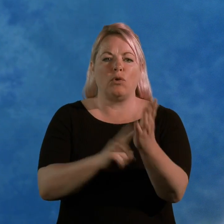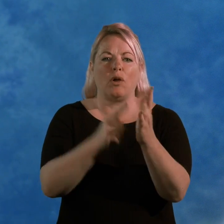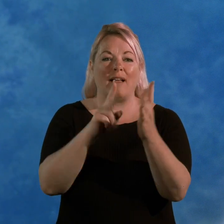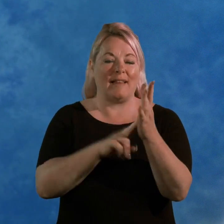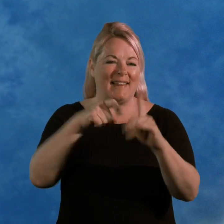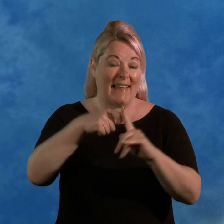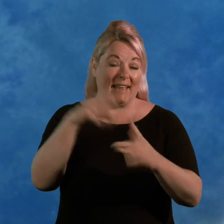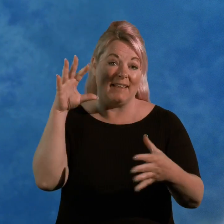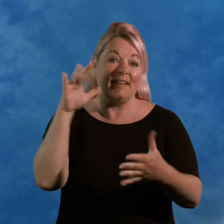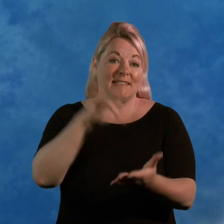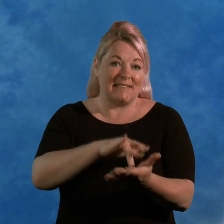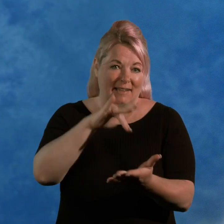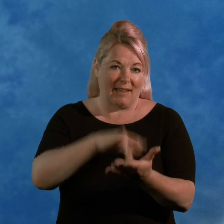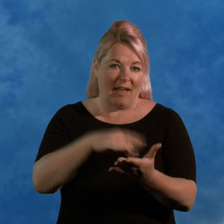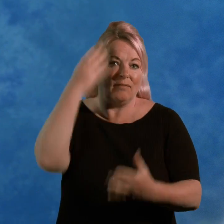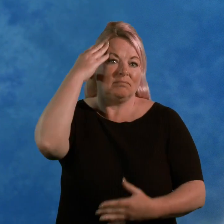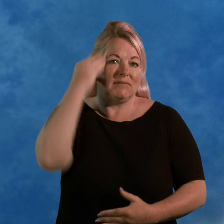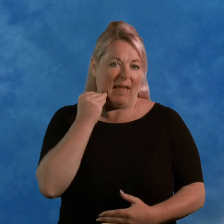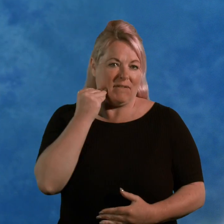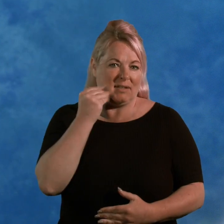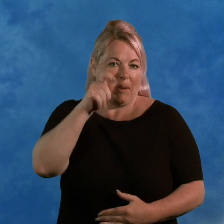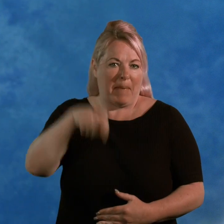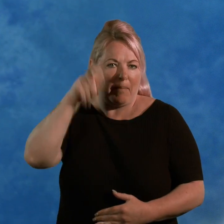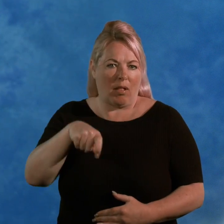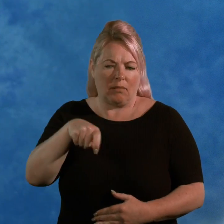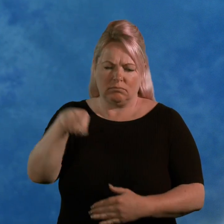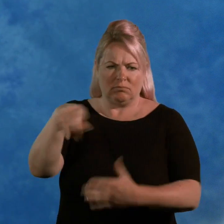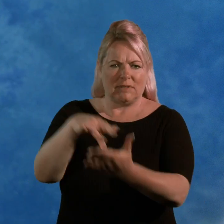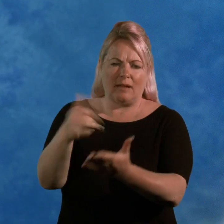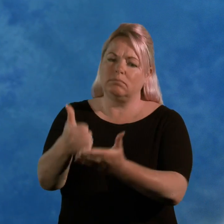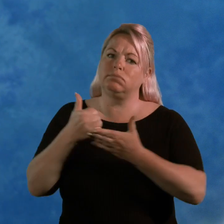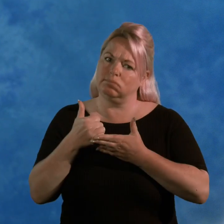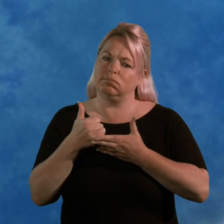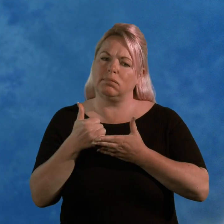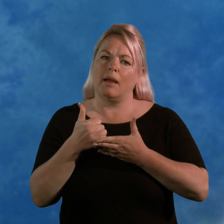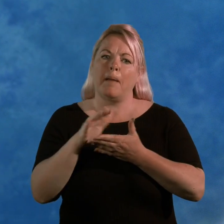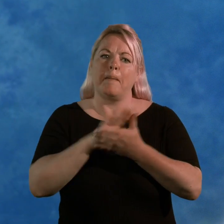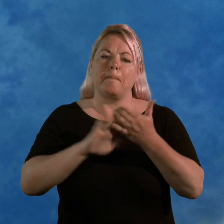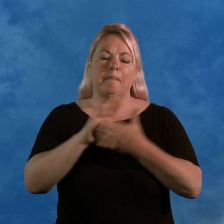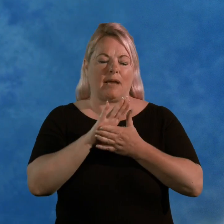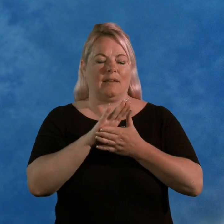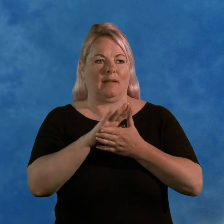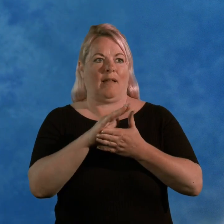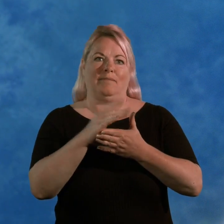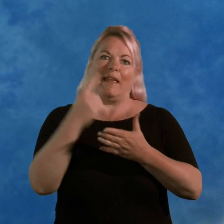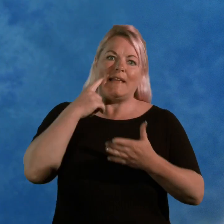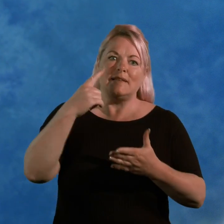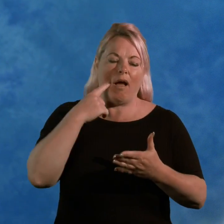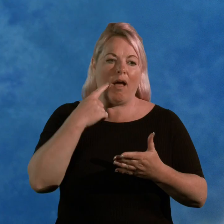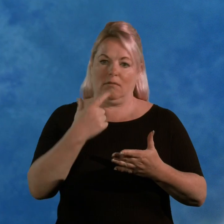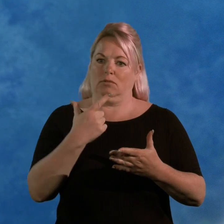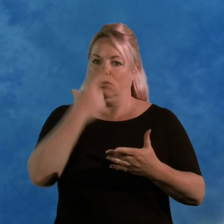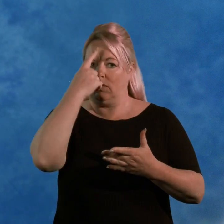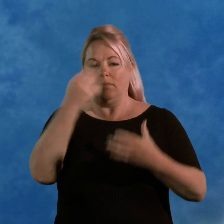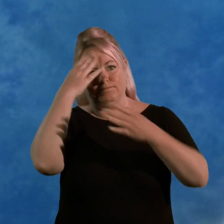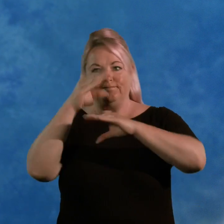Link Centre for Deafened People, which was a great help. It made it easier for me to help myself, being able to